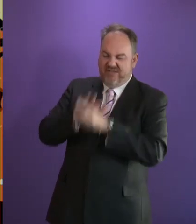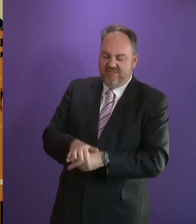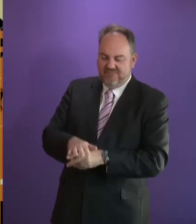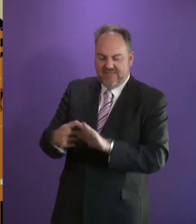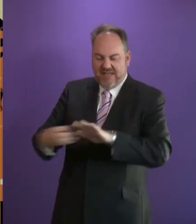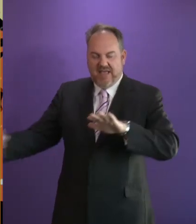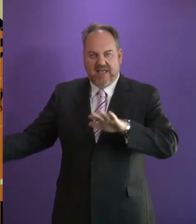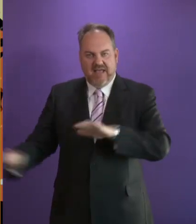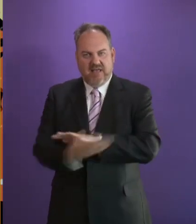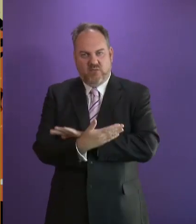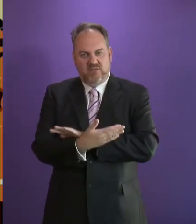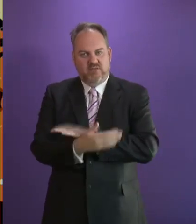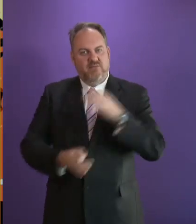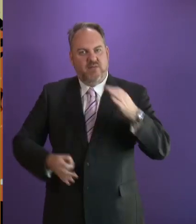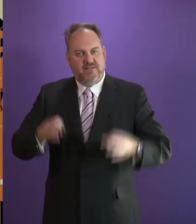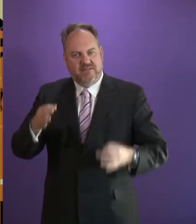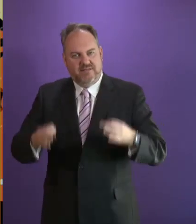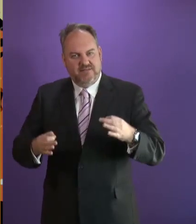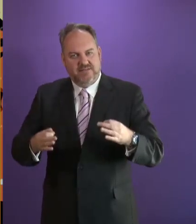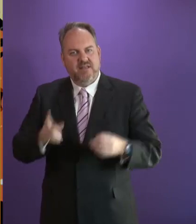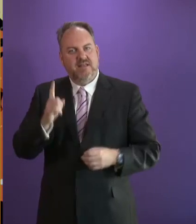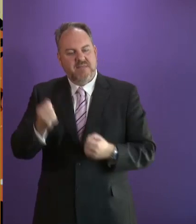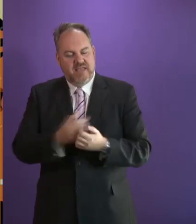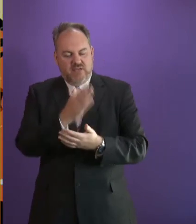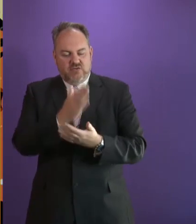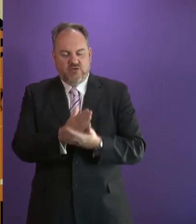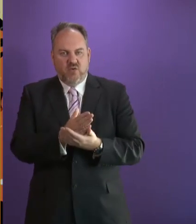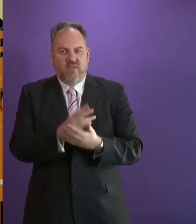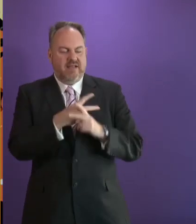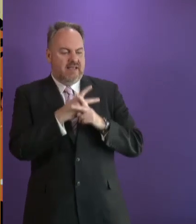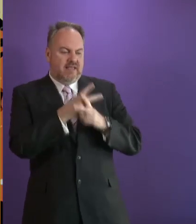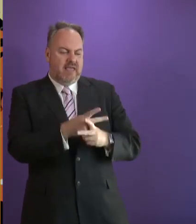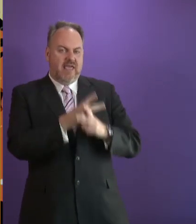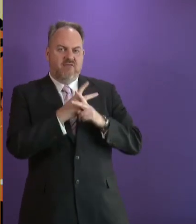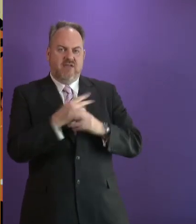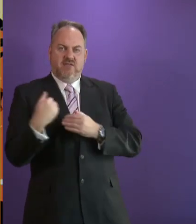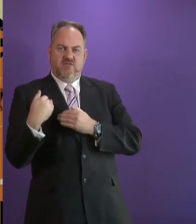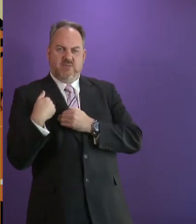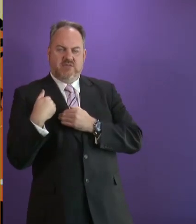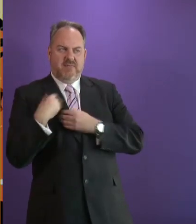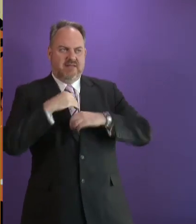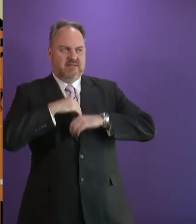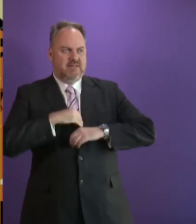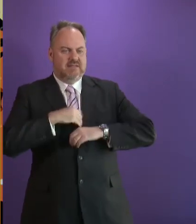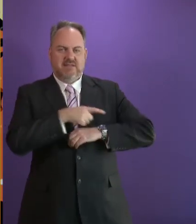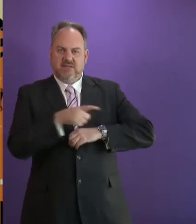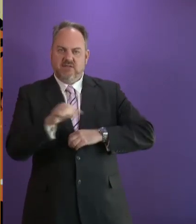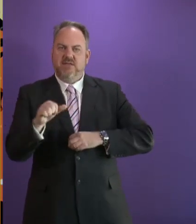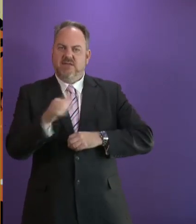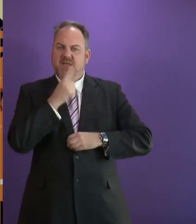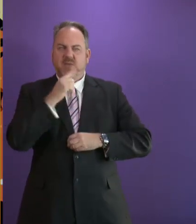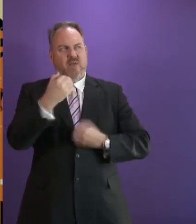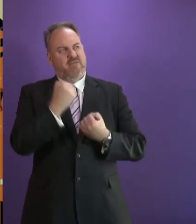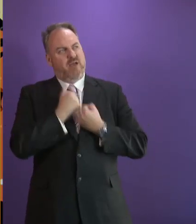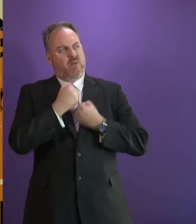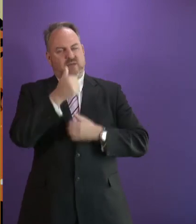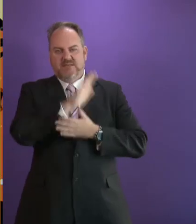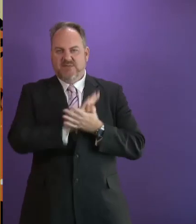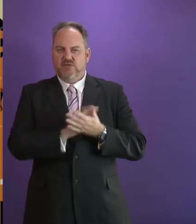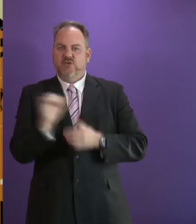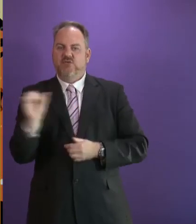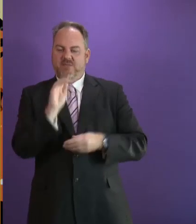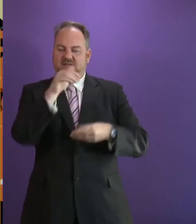see caring responsibilities understood and the disproportionate level of caring that women have to do, and therefore create a